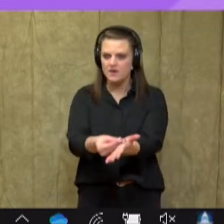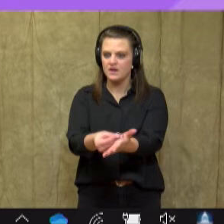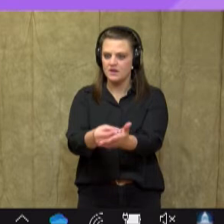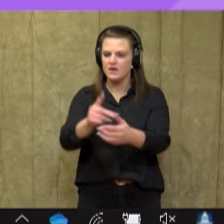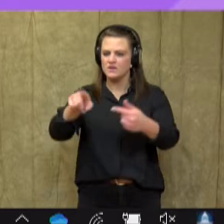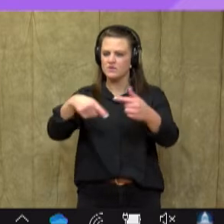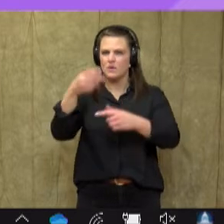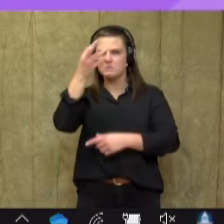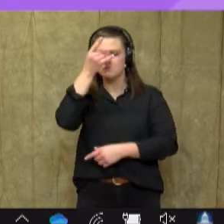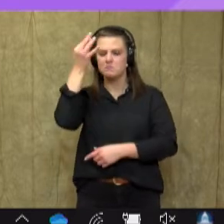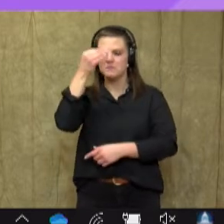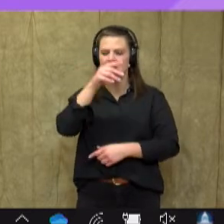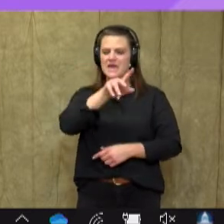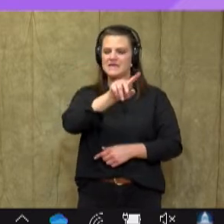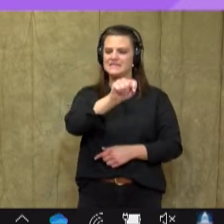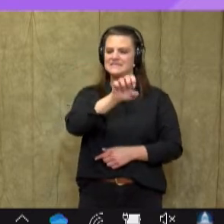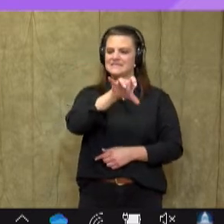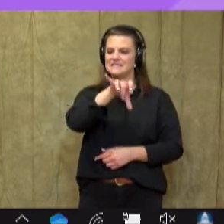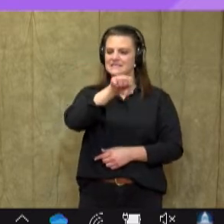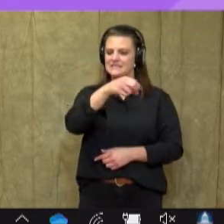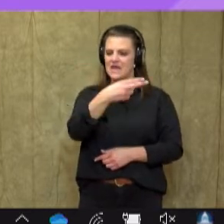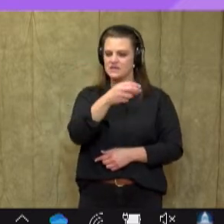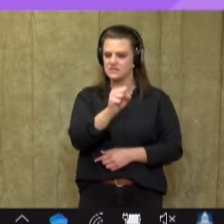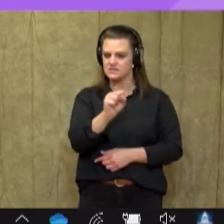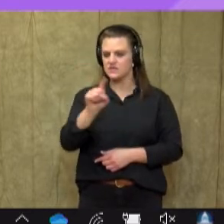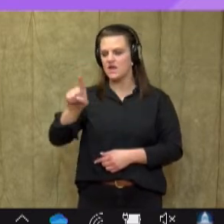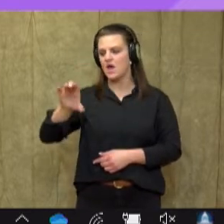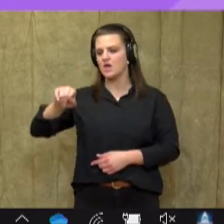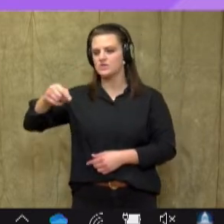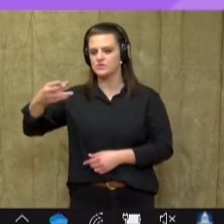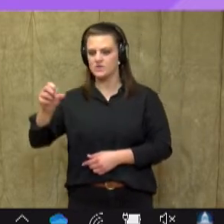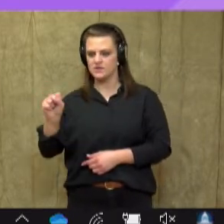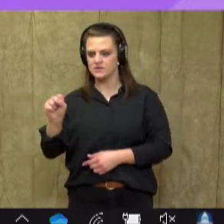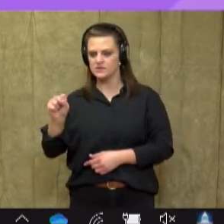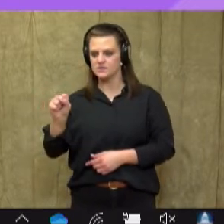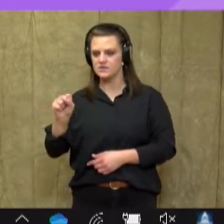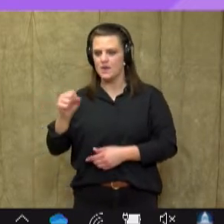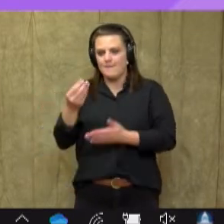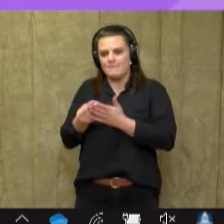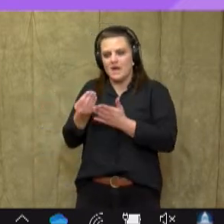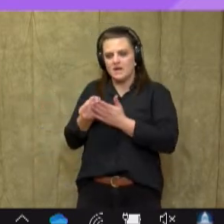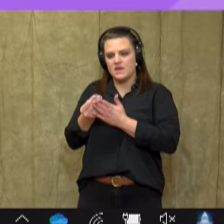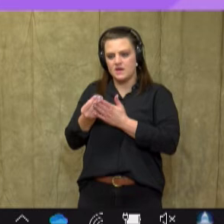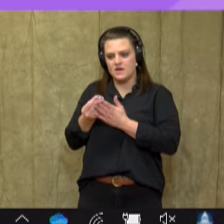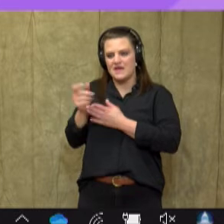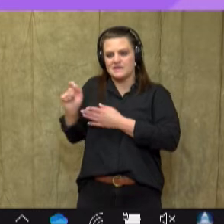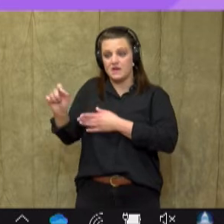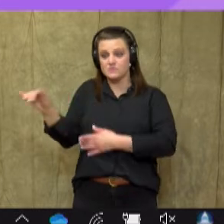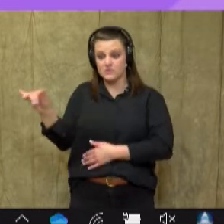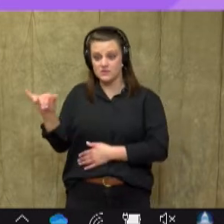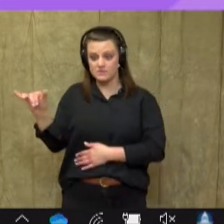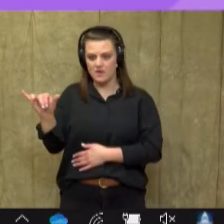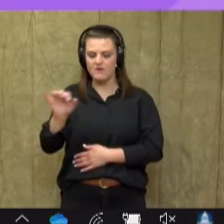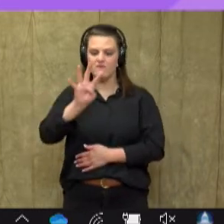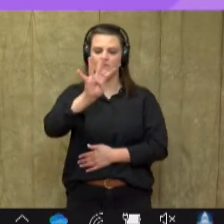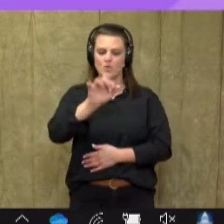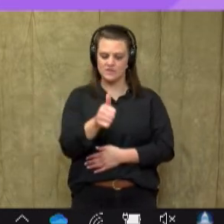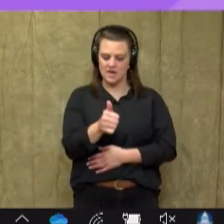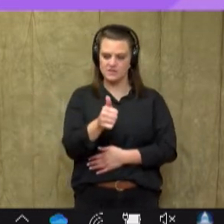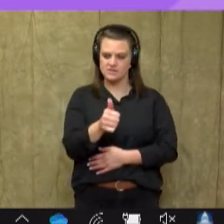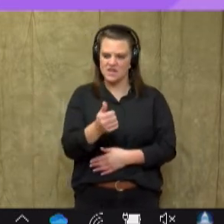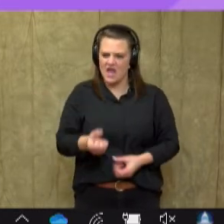thinking about tenths and hundredths? We can do that with decimals as well. If you have 4 tenths, how